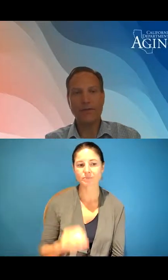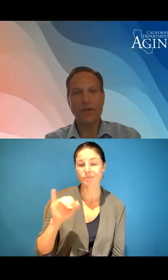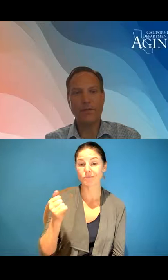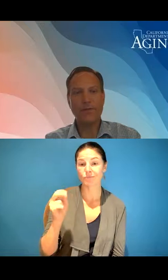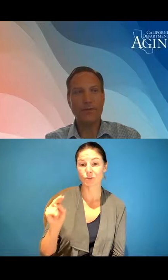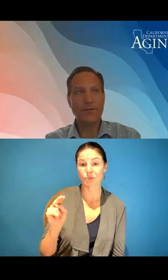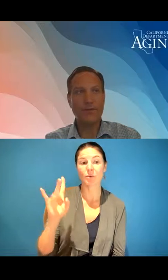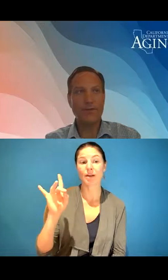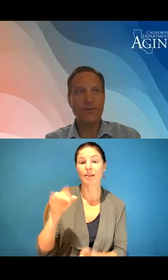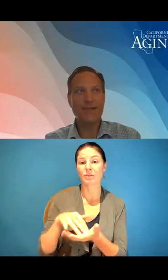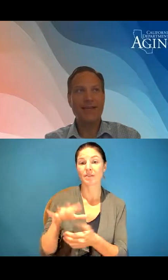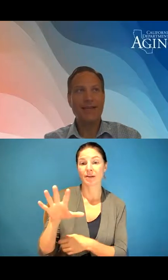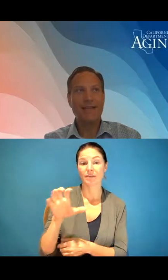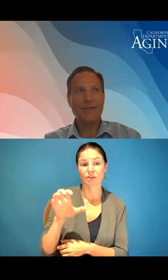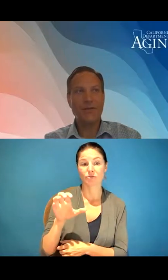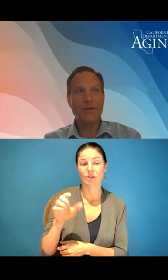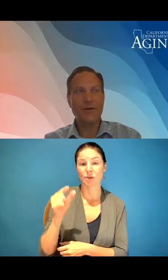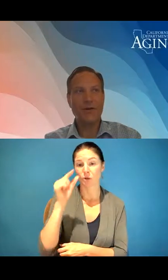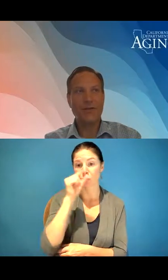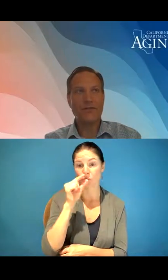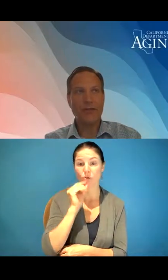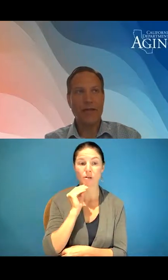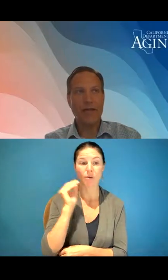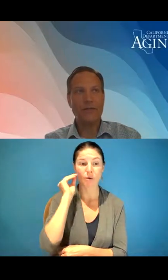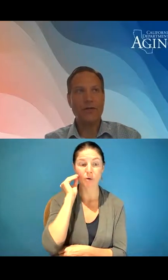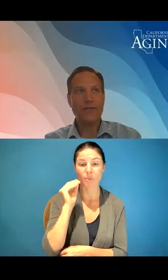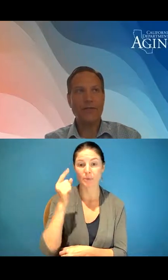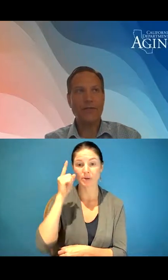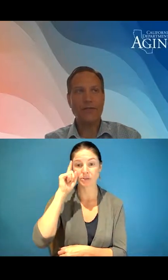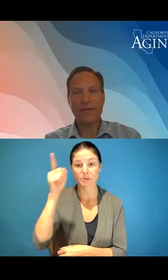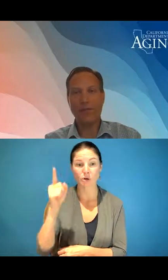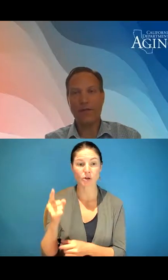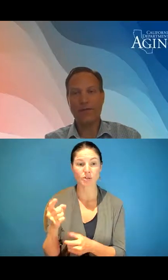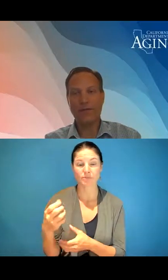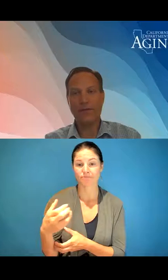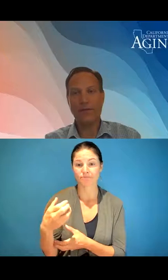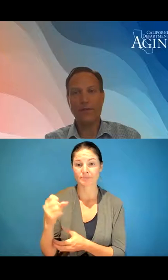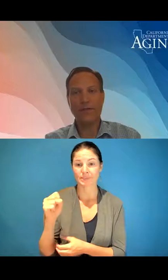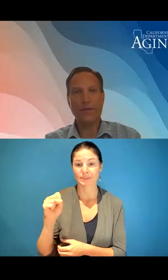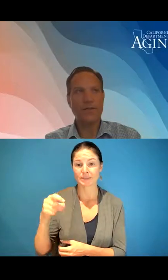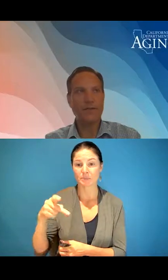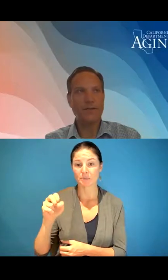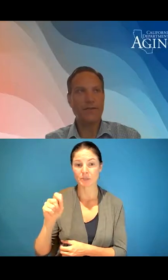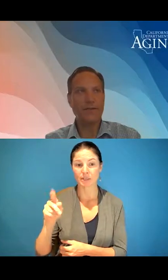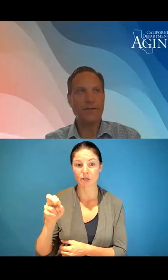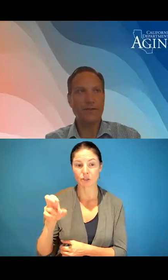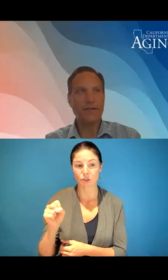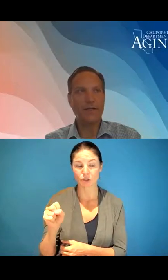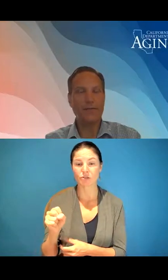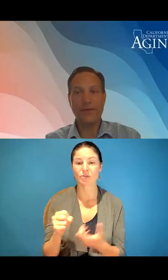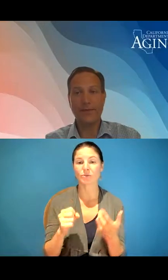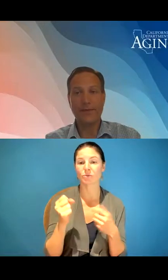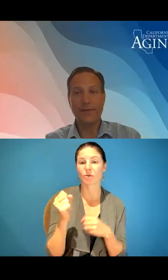8,500 Google Home smart speakers to our AAA participants, as well as to our multi-purpose senior